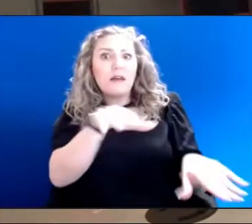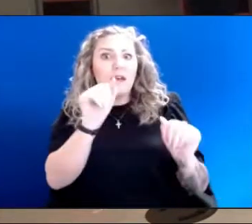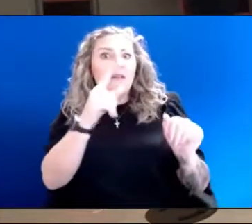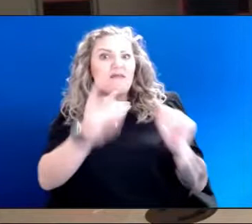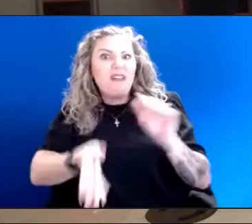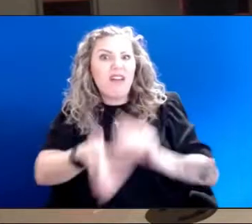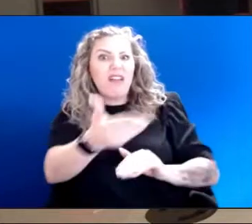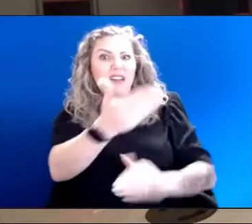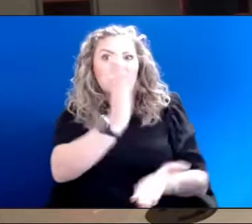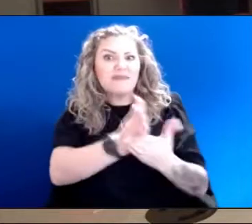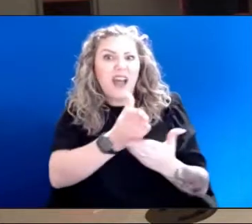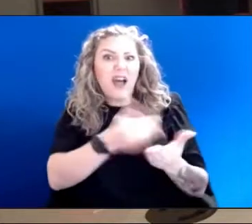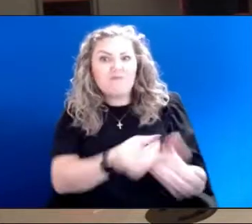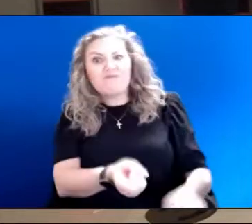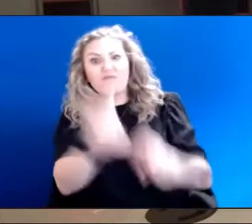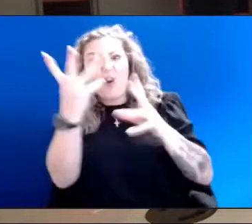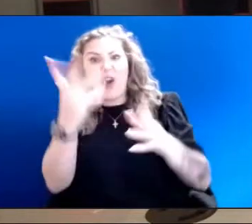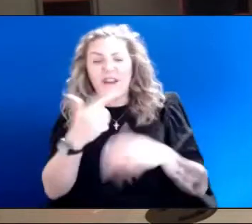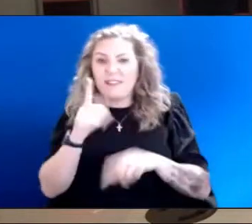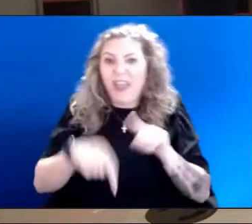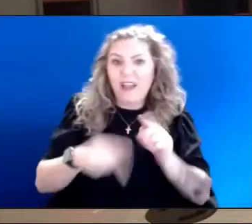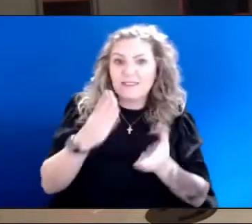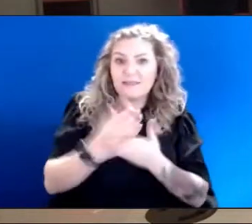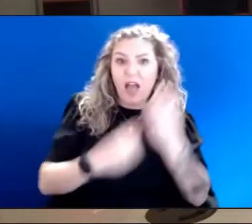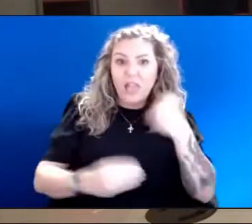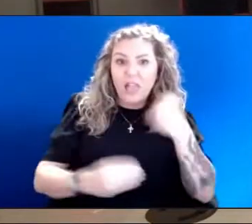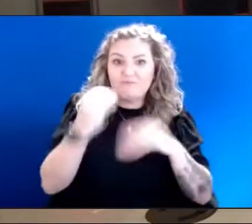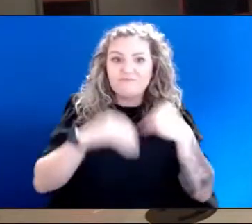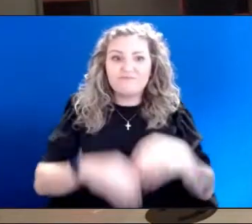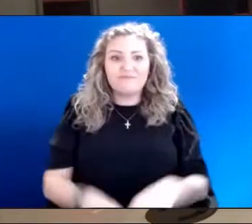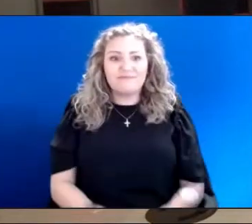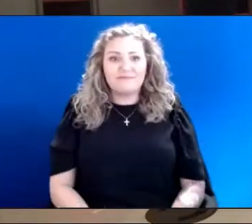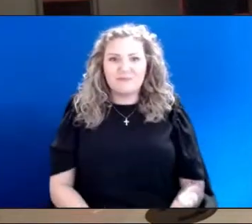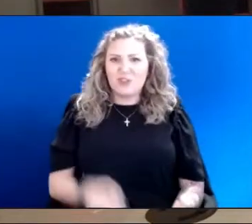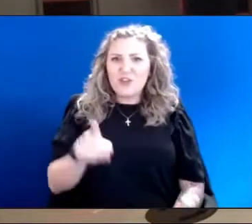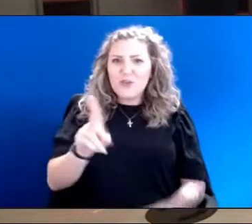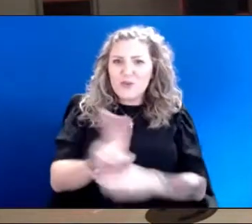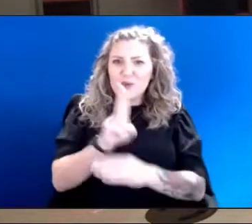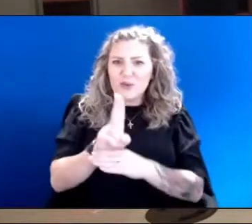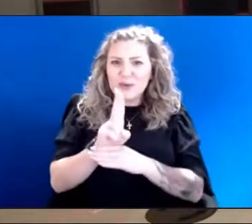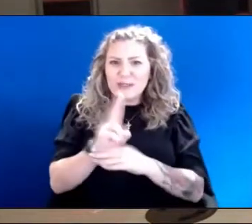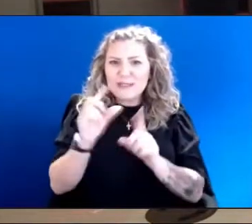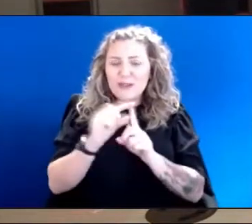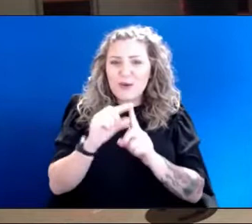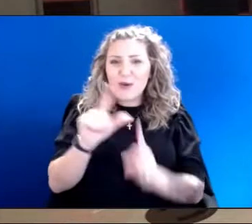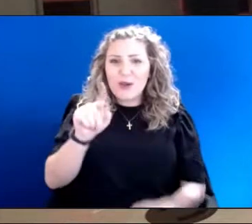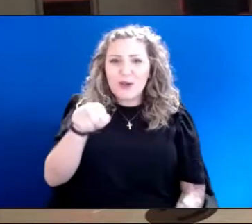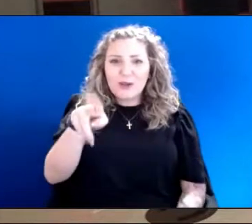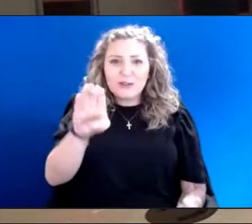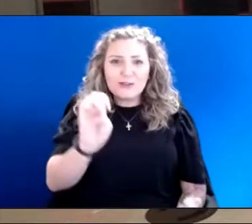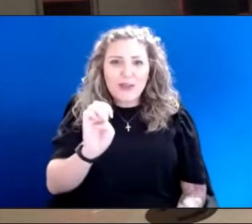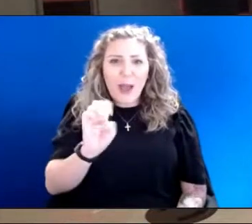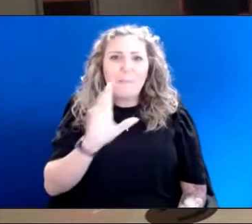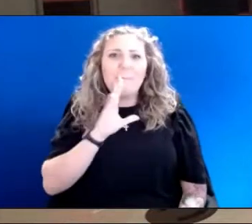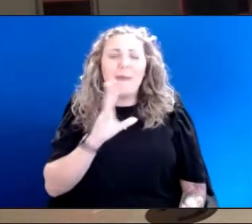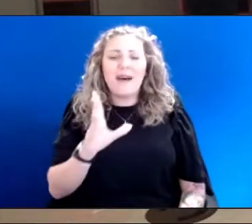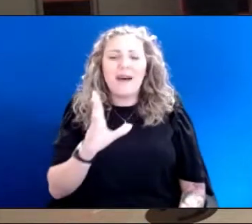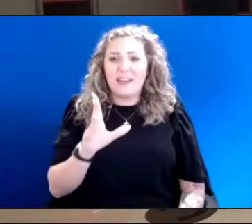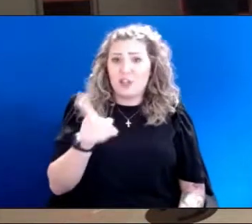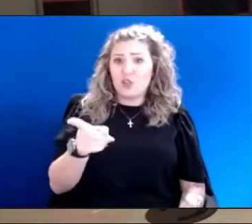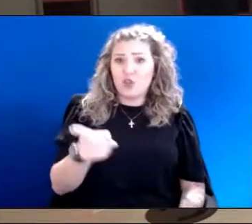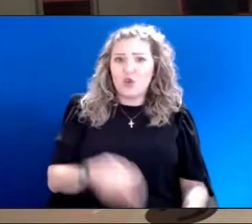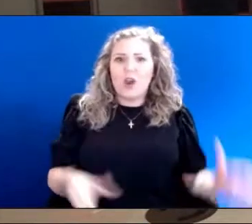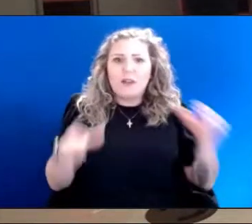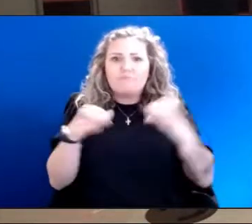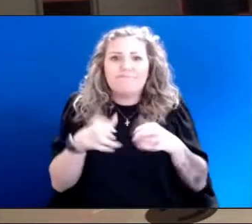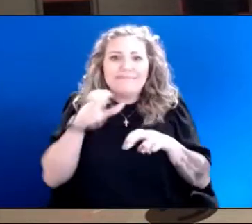stop at these. It's ridiculous. The use of the word tub just drives something home too, right? Yeah. Like, Right. it's like, yeah, And there's next, plenty you're to go. sitting with the tub on your